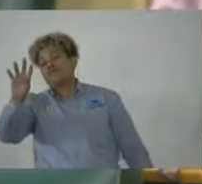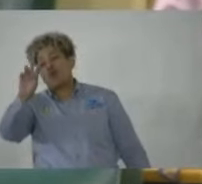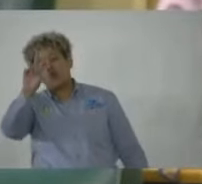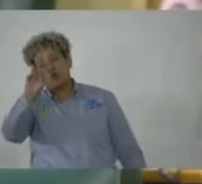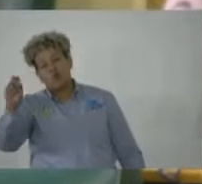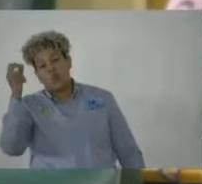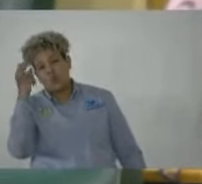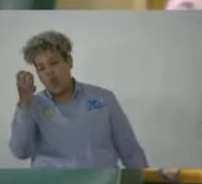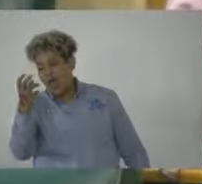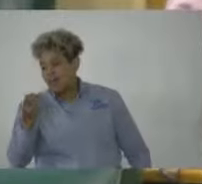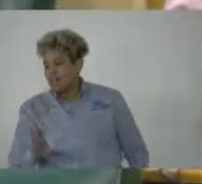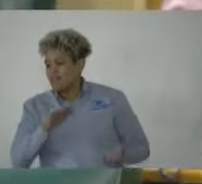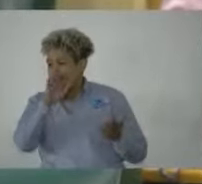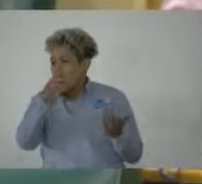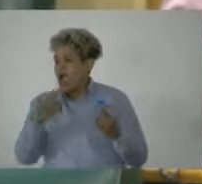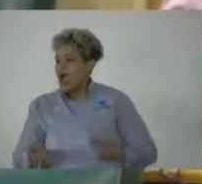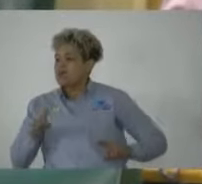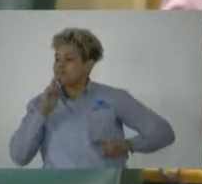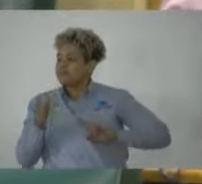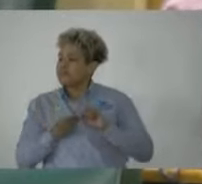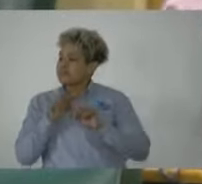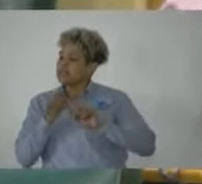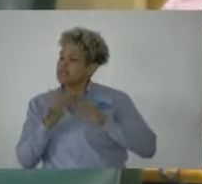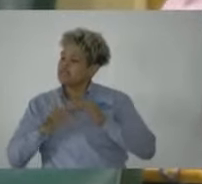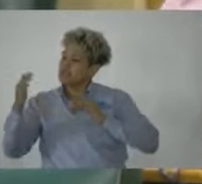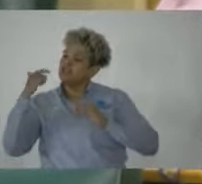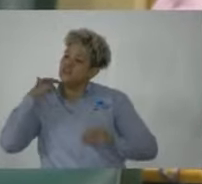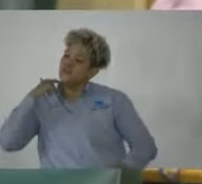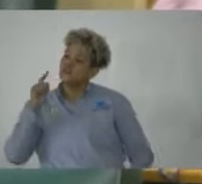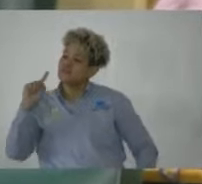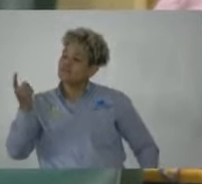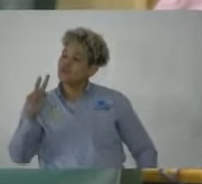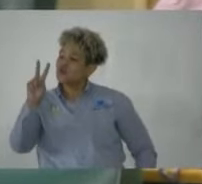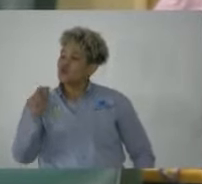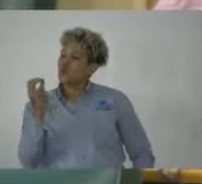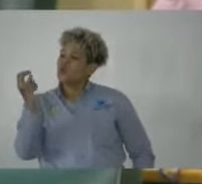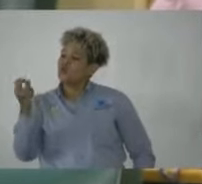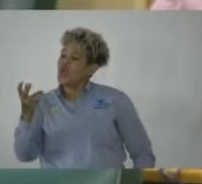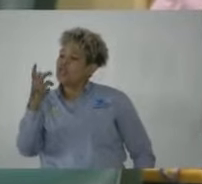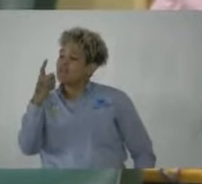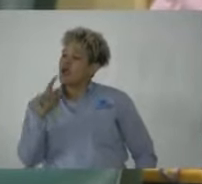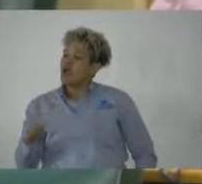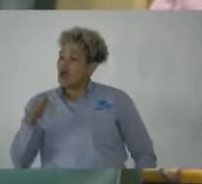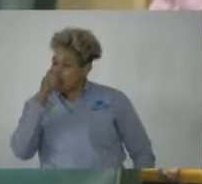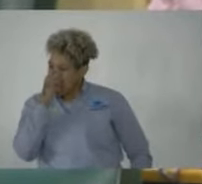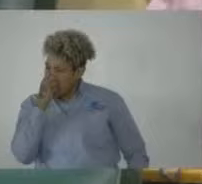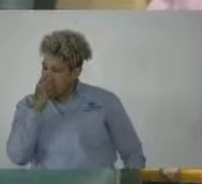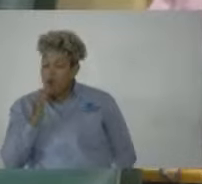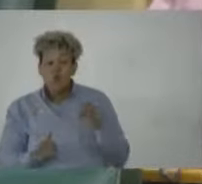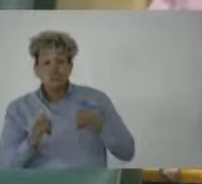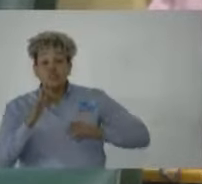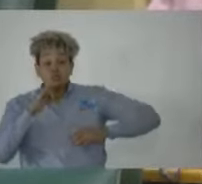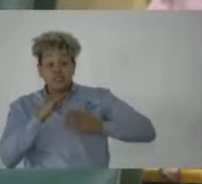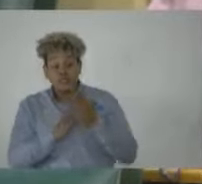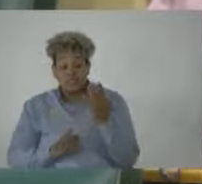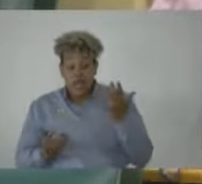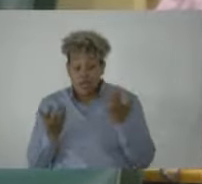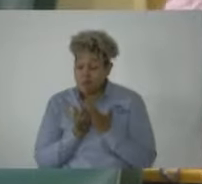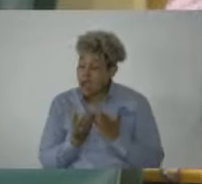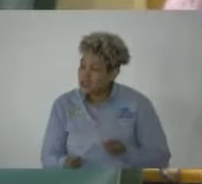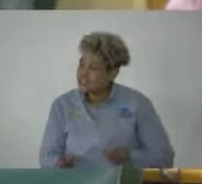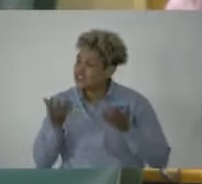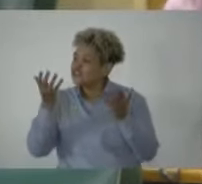24th, 2012, to be effective June 1st, 2012, which was designed to